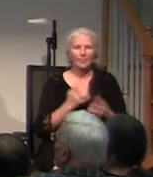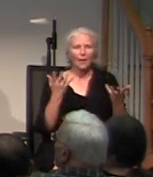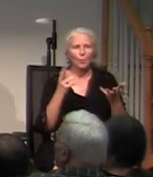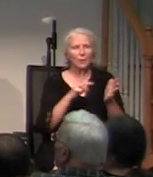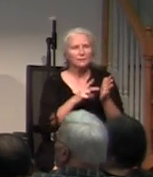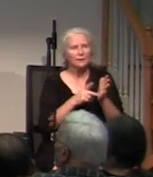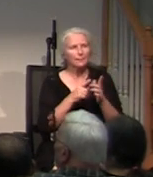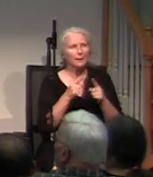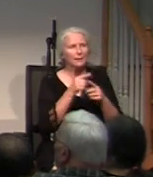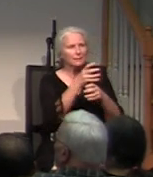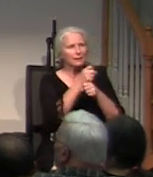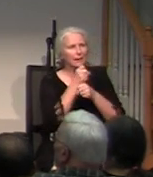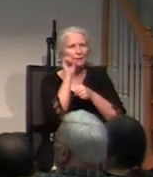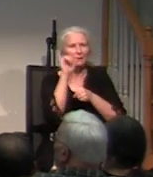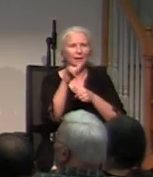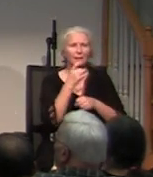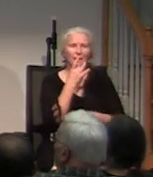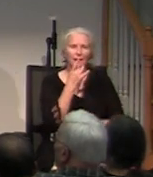this light?